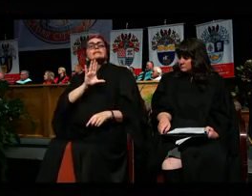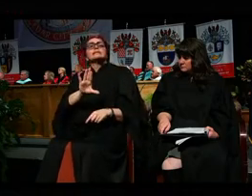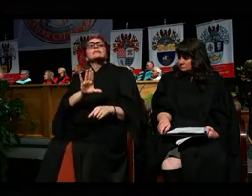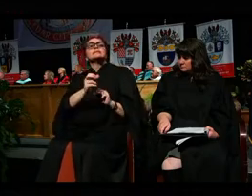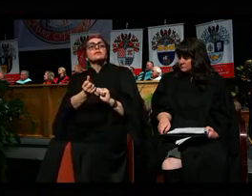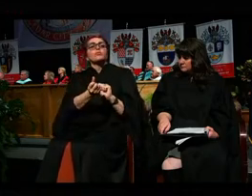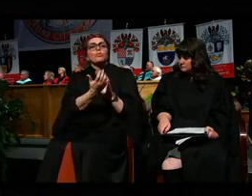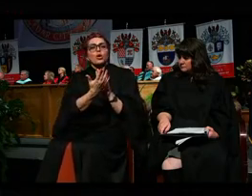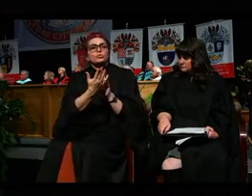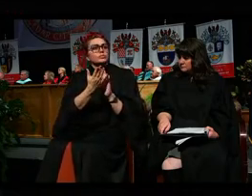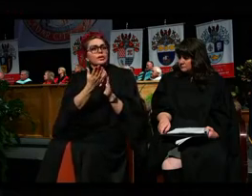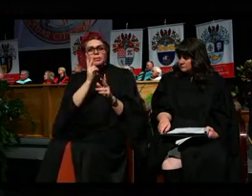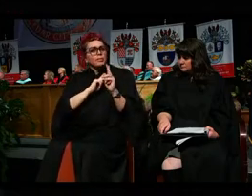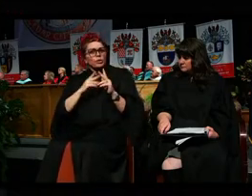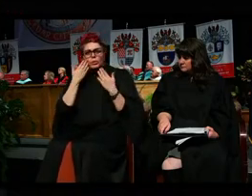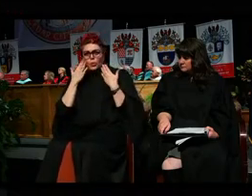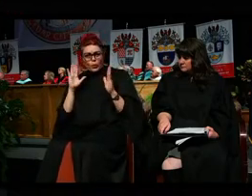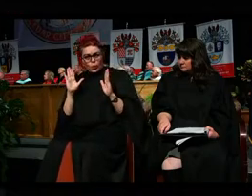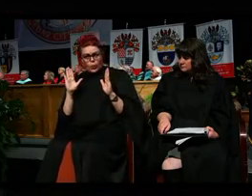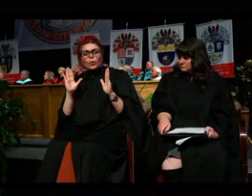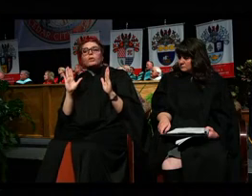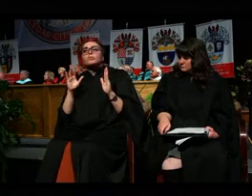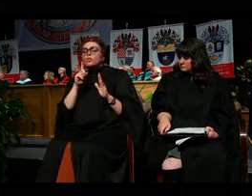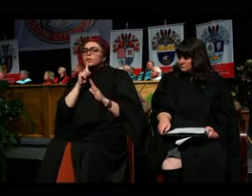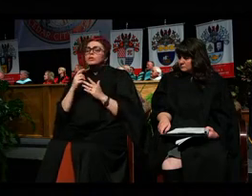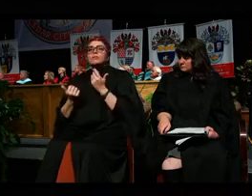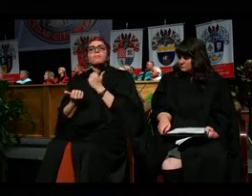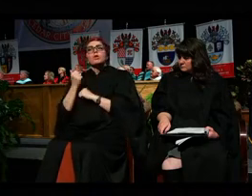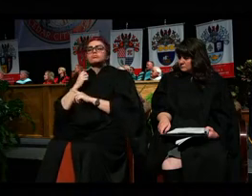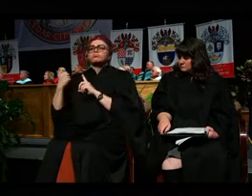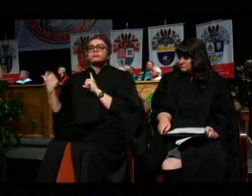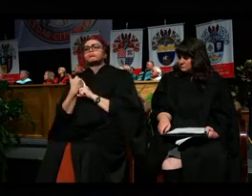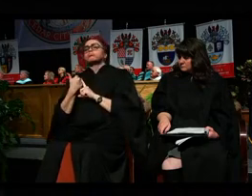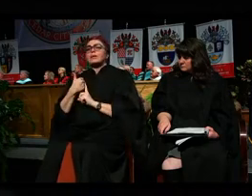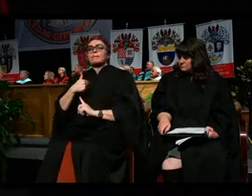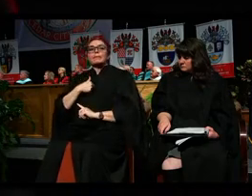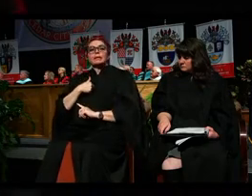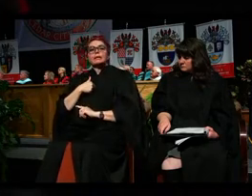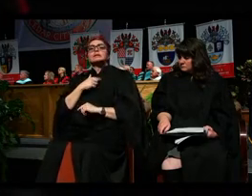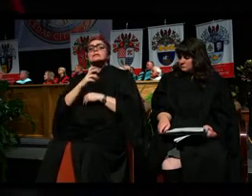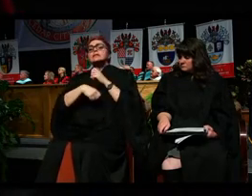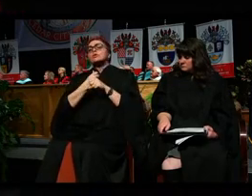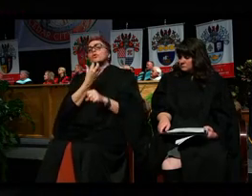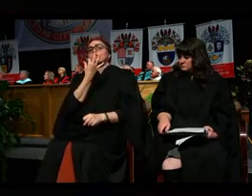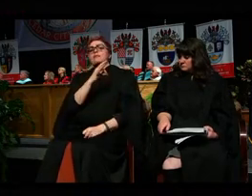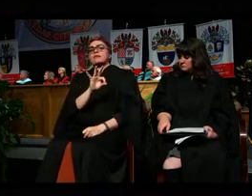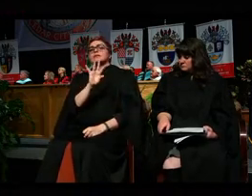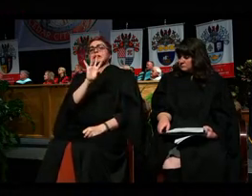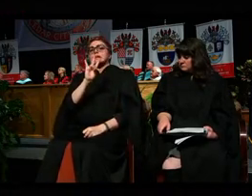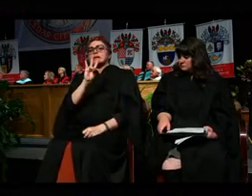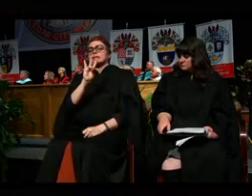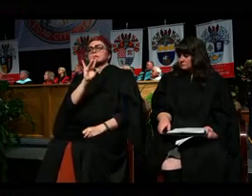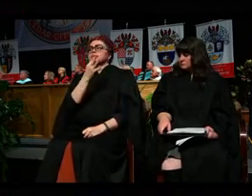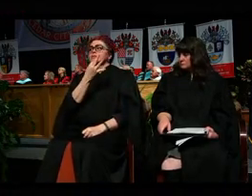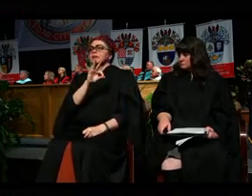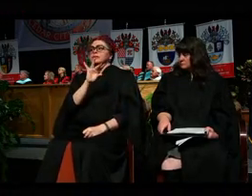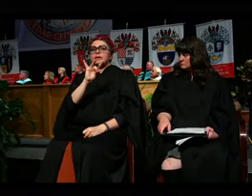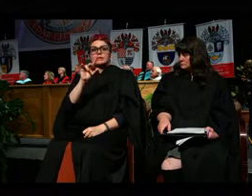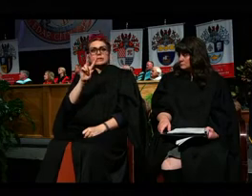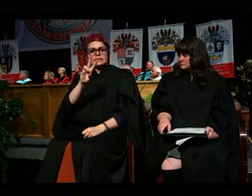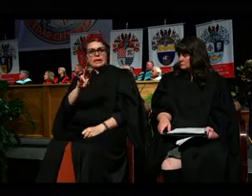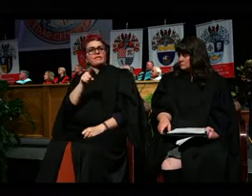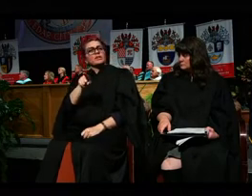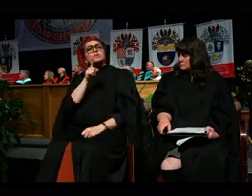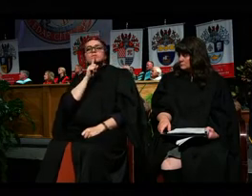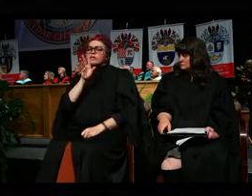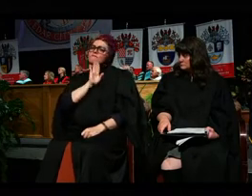that no one really knows about that most impacted me. In 1987, he was frustrated that his minority